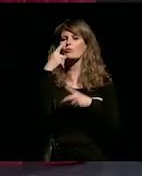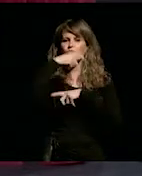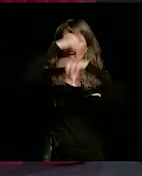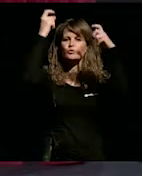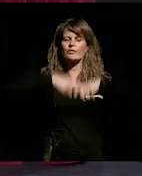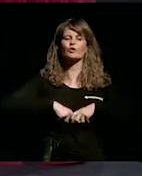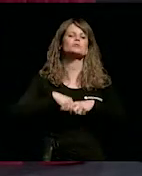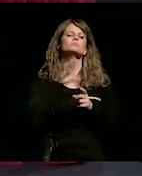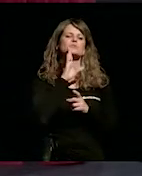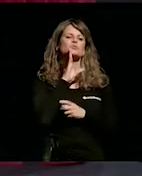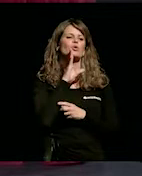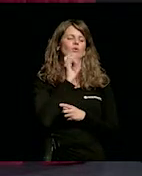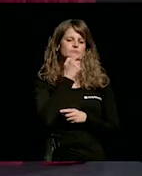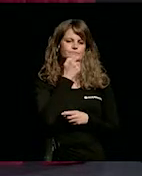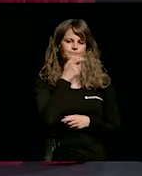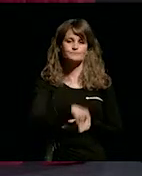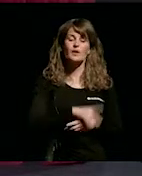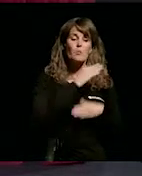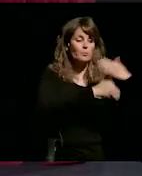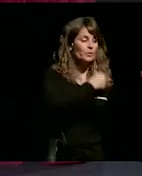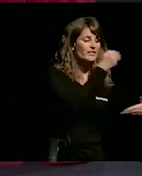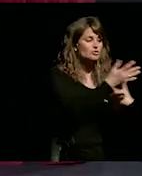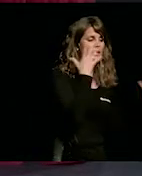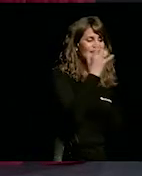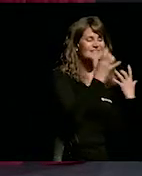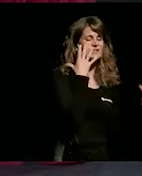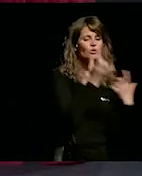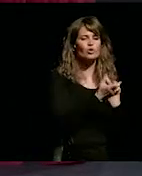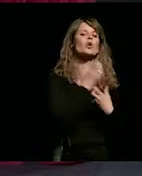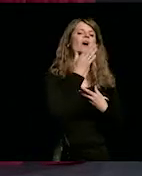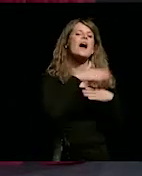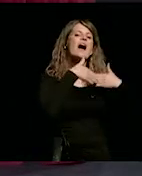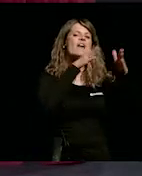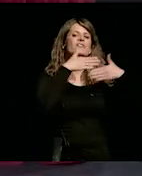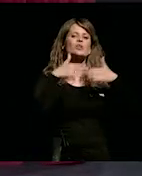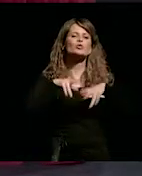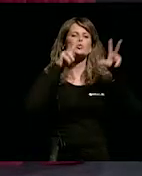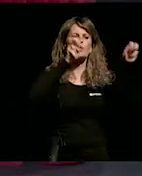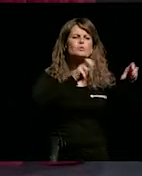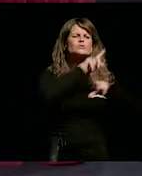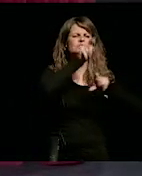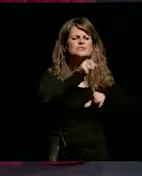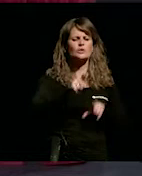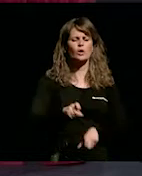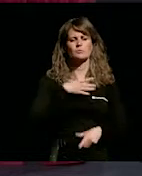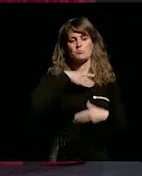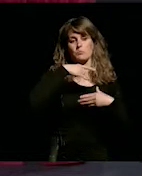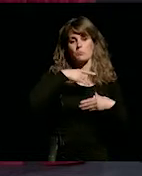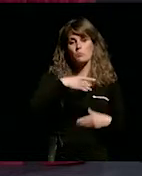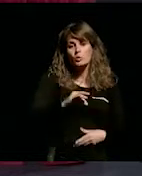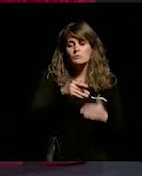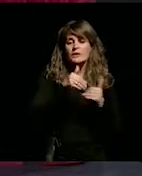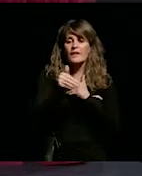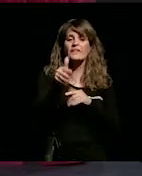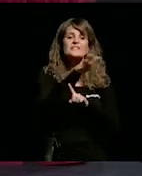The artistic process behind the show has opened up new questions and possibilities around how circus can be created using different bodies, making circus